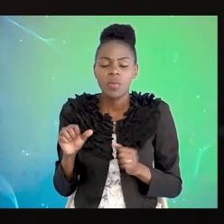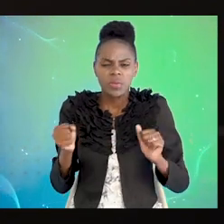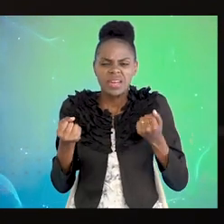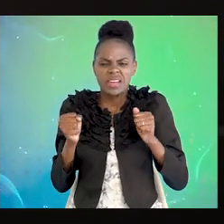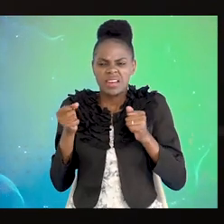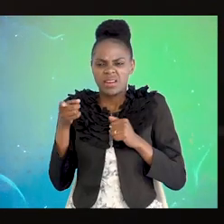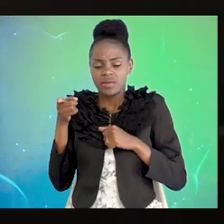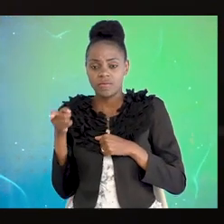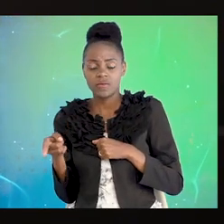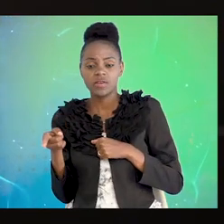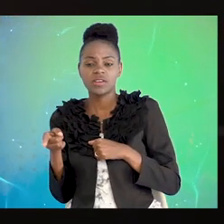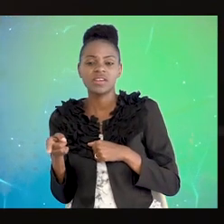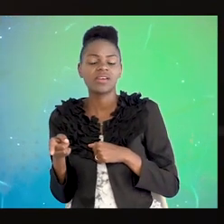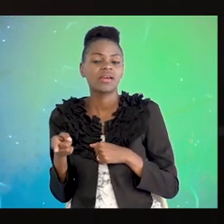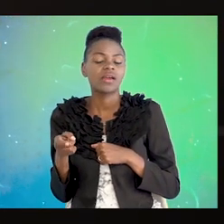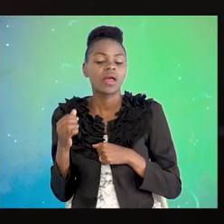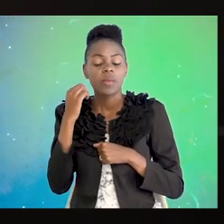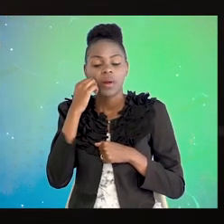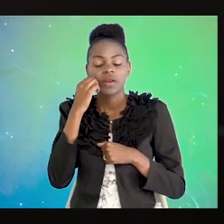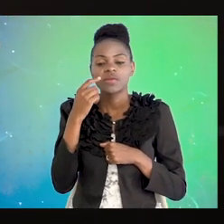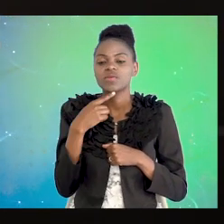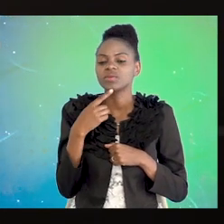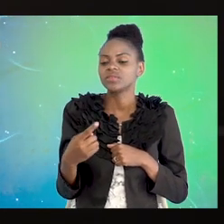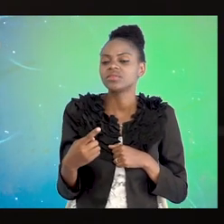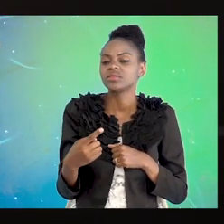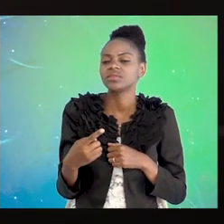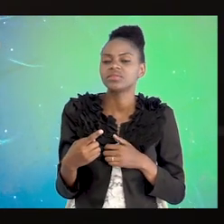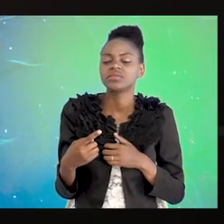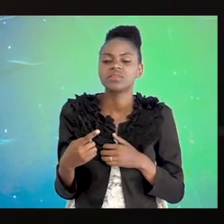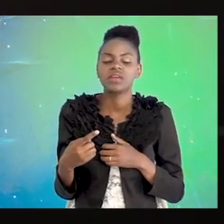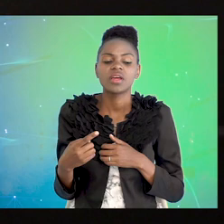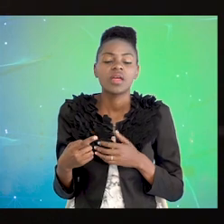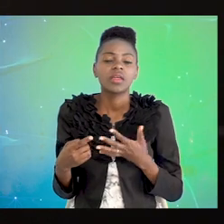typhoid, the intenda yogi